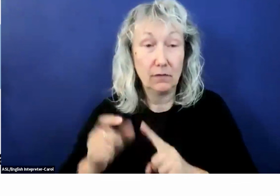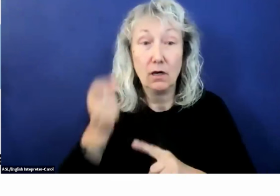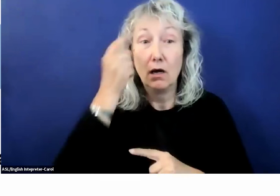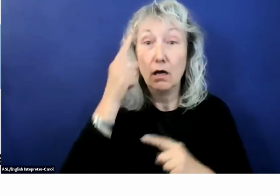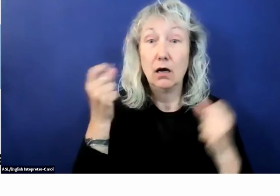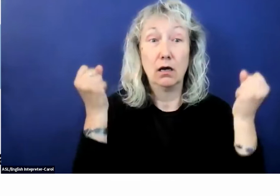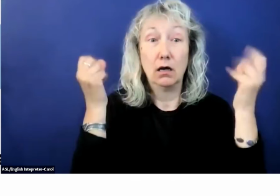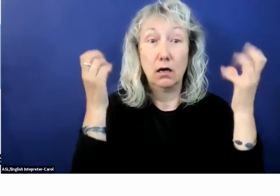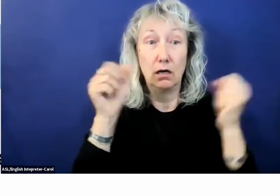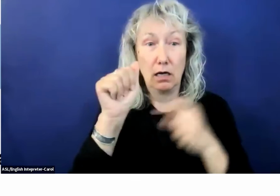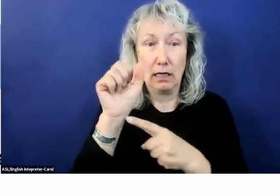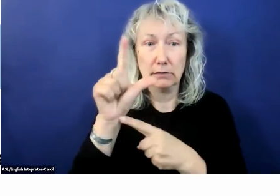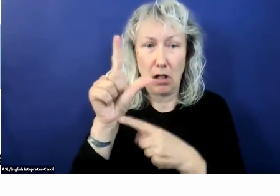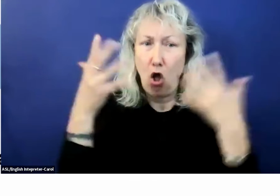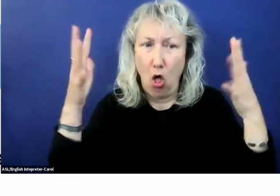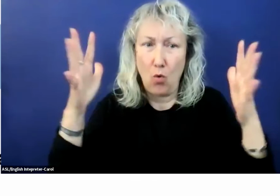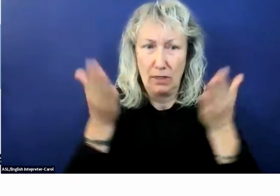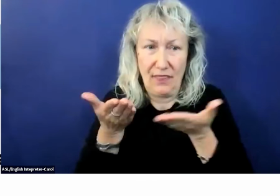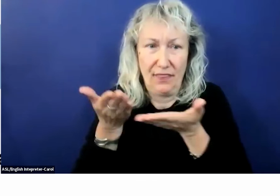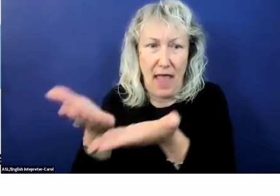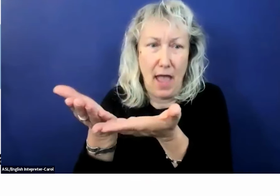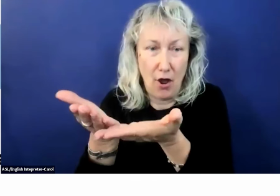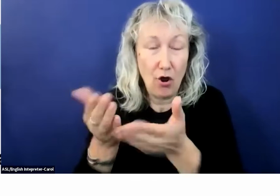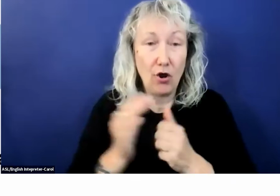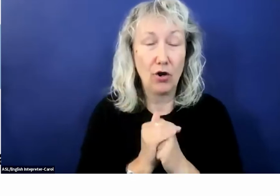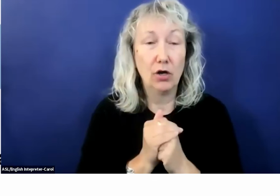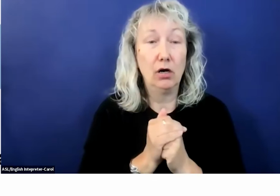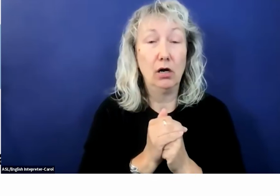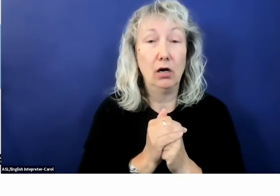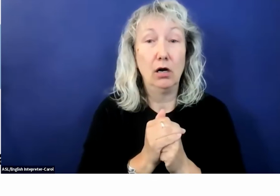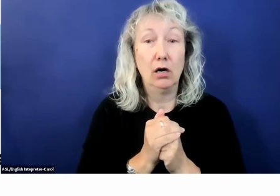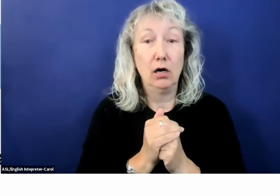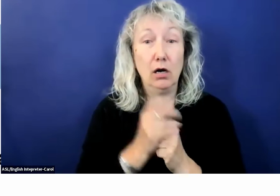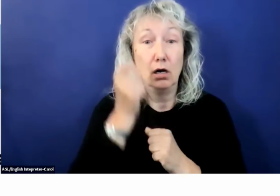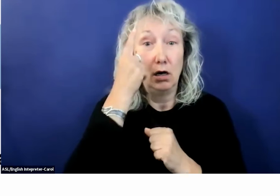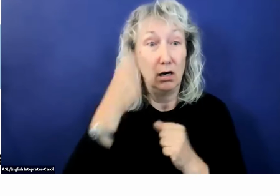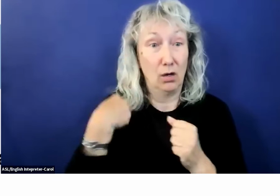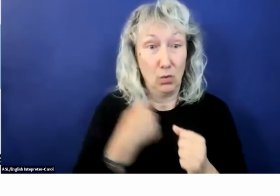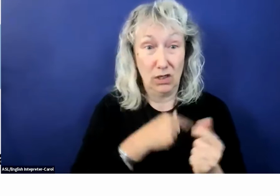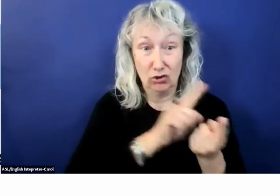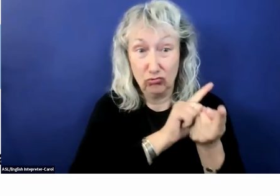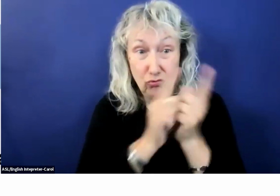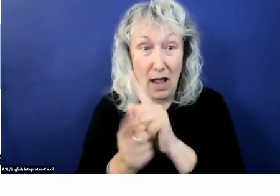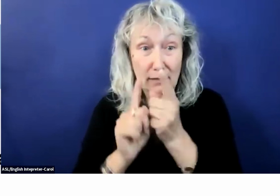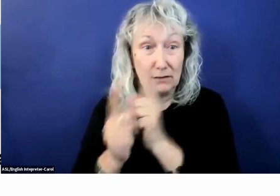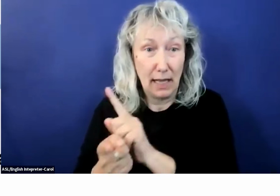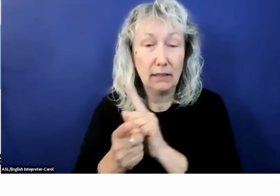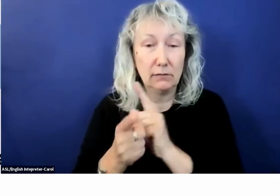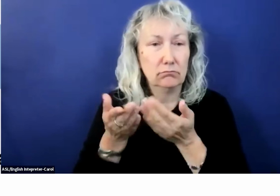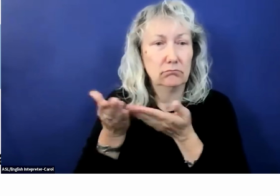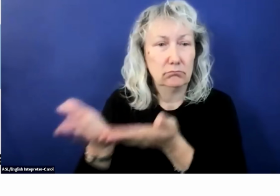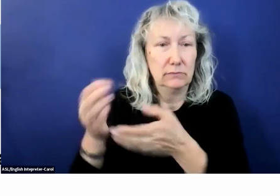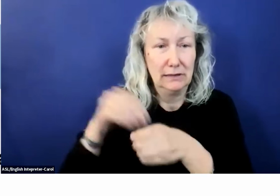will be spotlighted on the main screen. Translated versions of the presentation slides will be provided in the